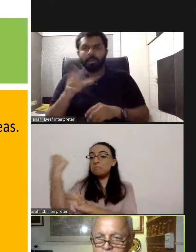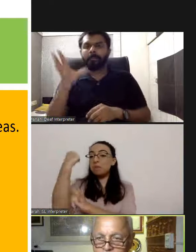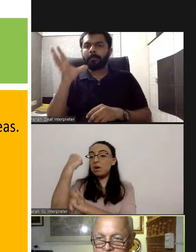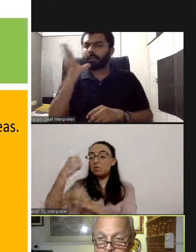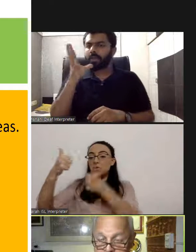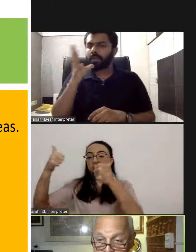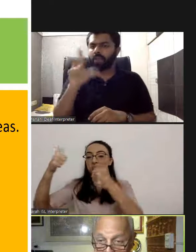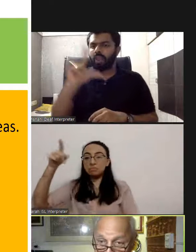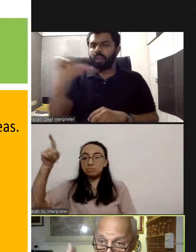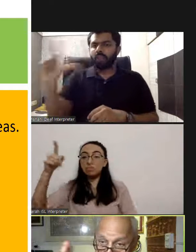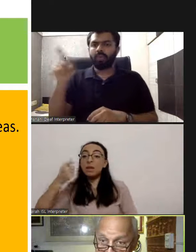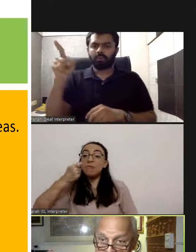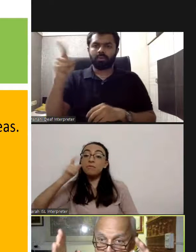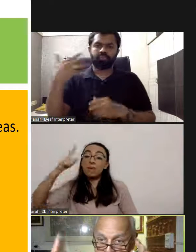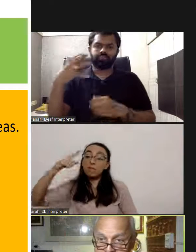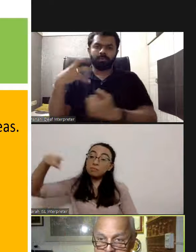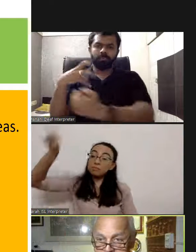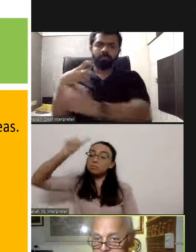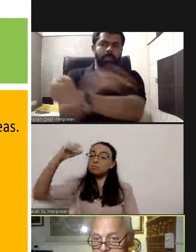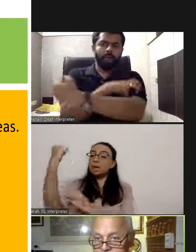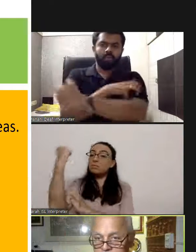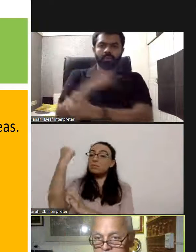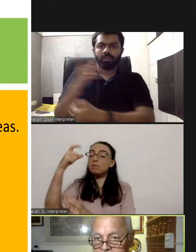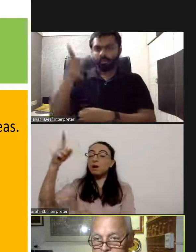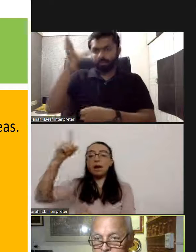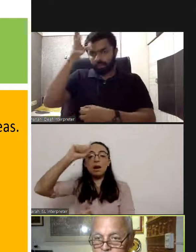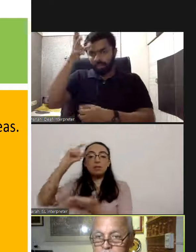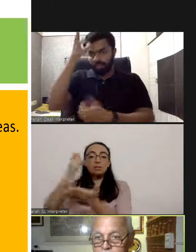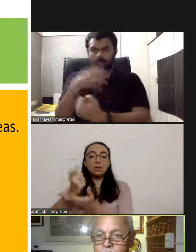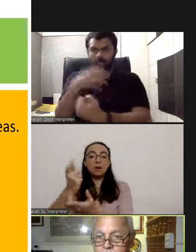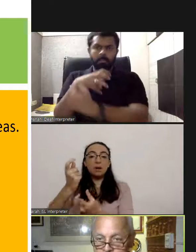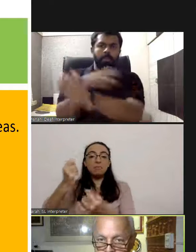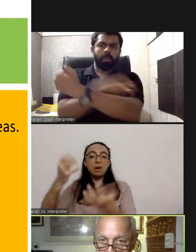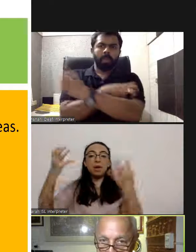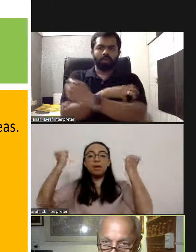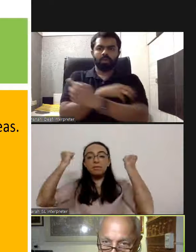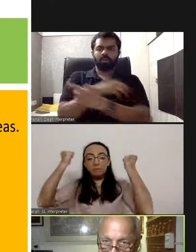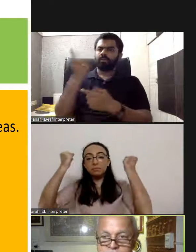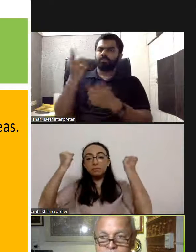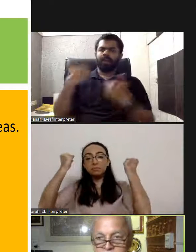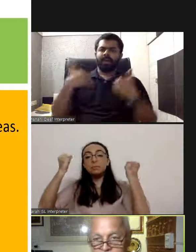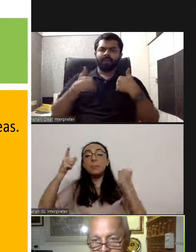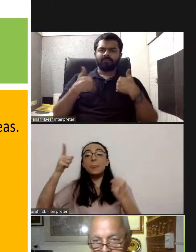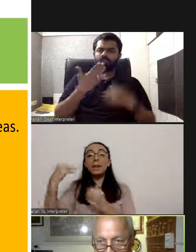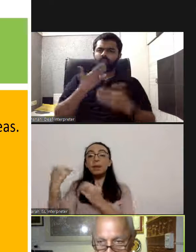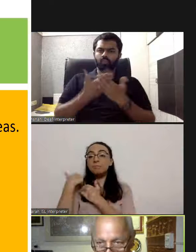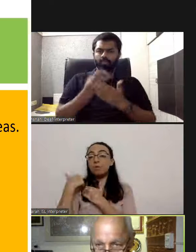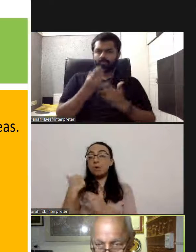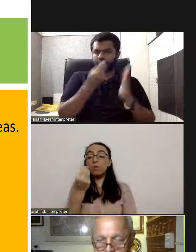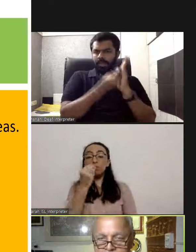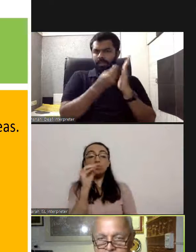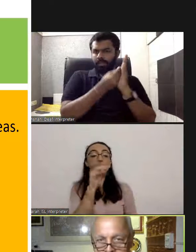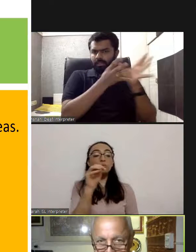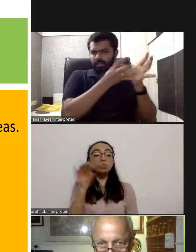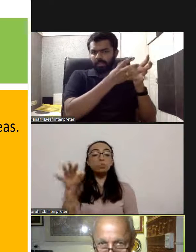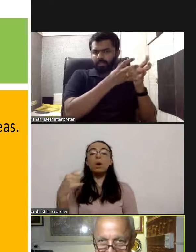is more powerful. Therefore, he or she decides the distribution of food amongst the family members.